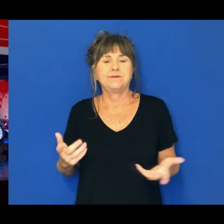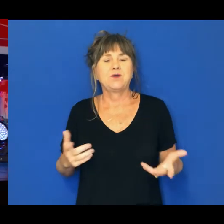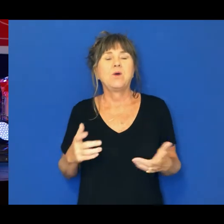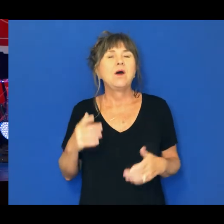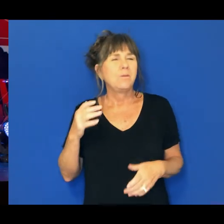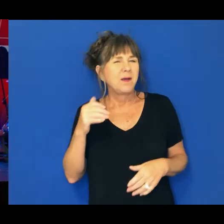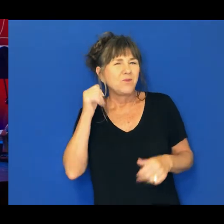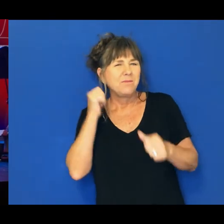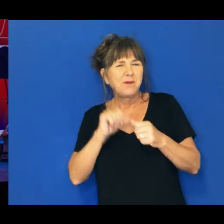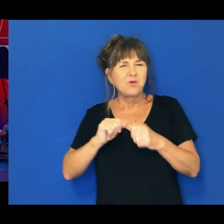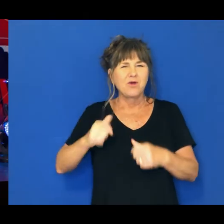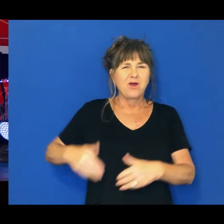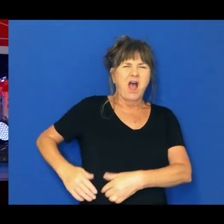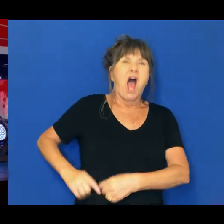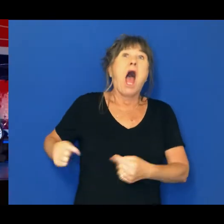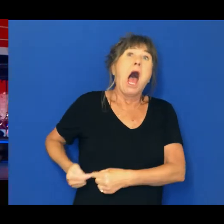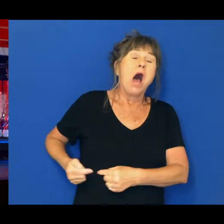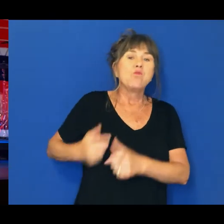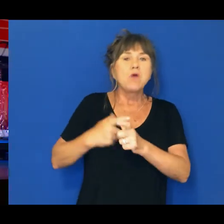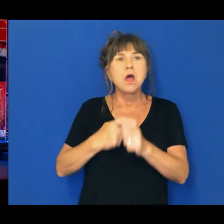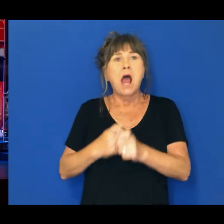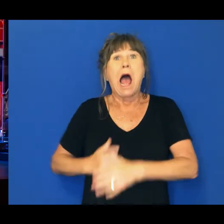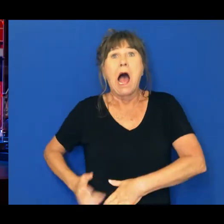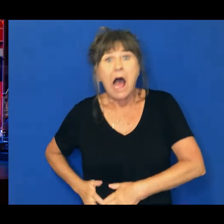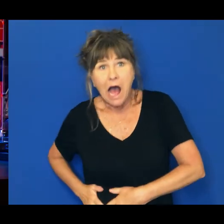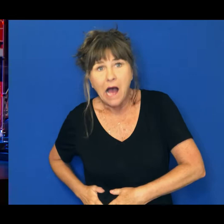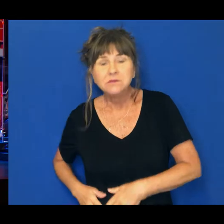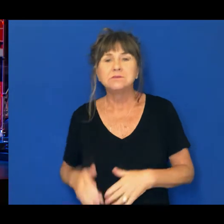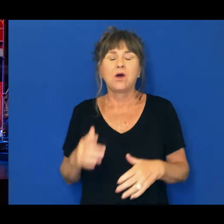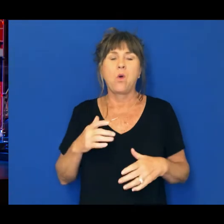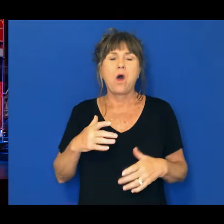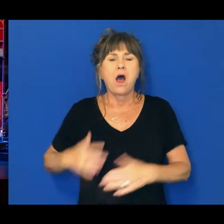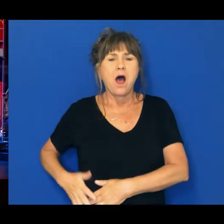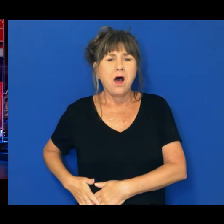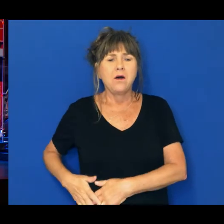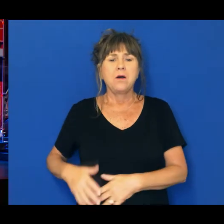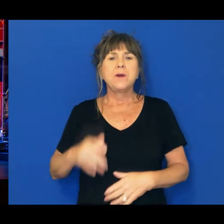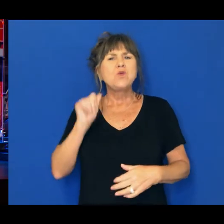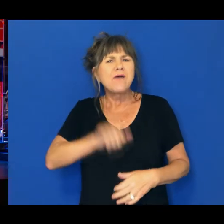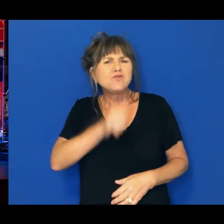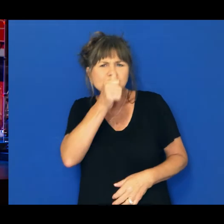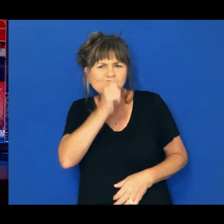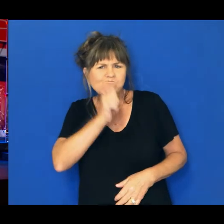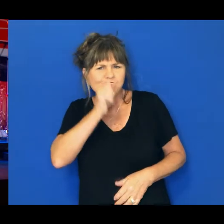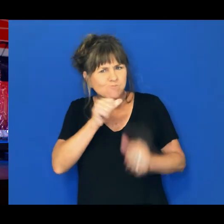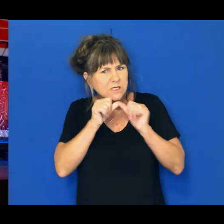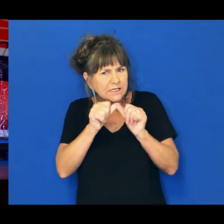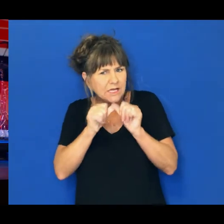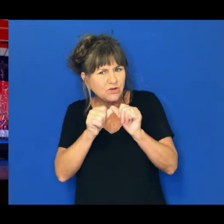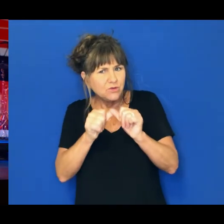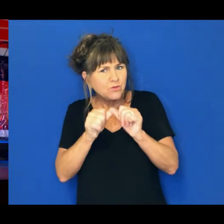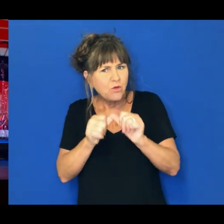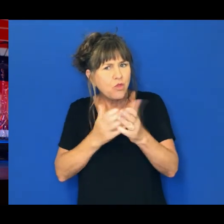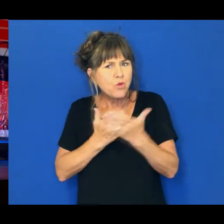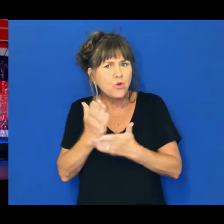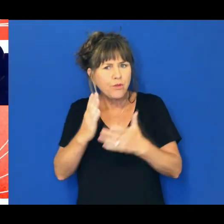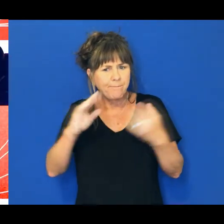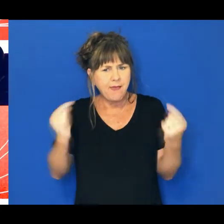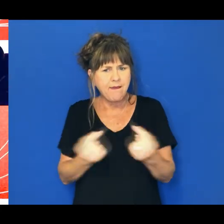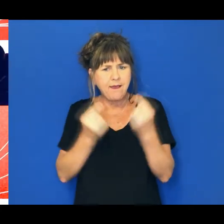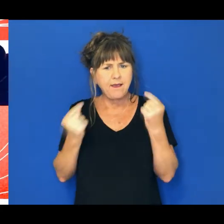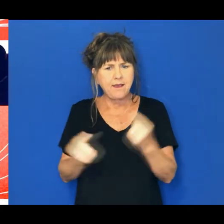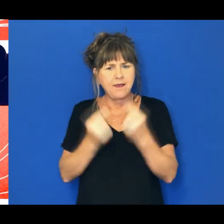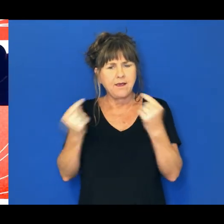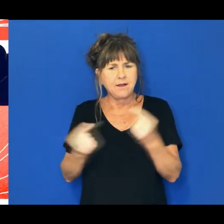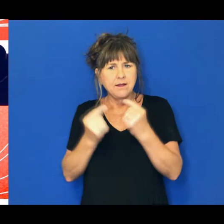Oh, he's got the side cramp. That's what's going on. Halfway through, the side cramp hit me. Oh, but you got to press through. You got to keep going, right?